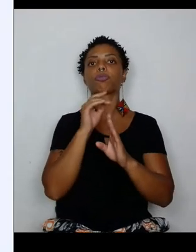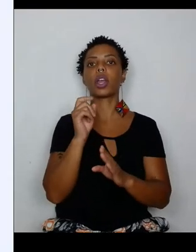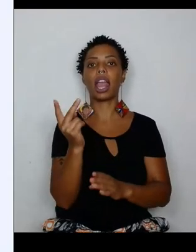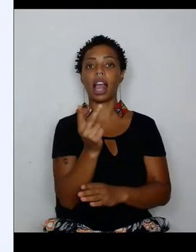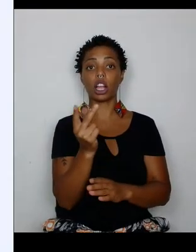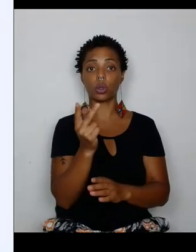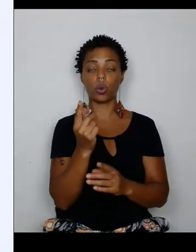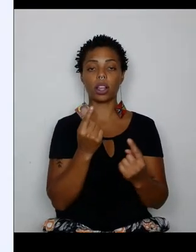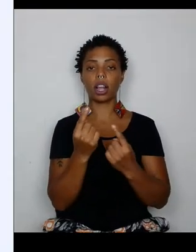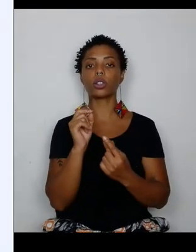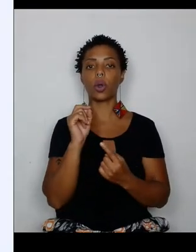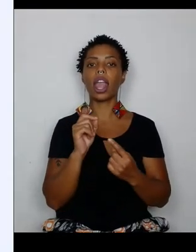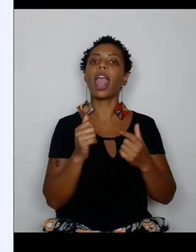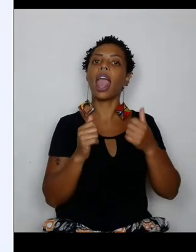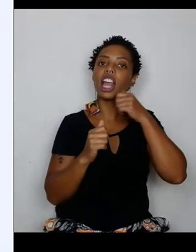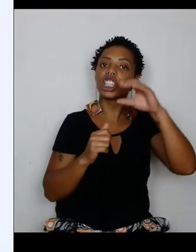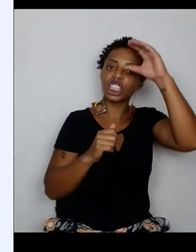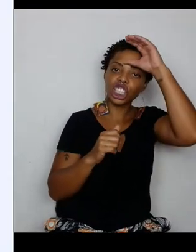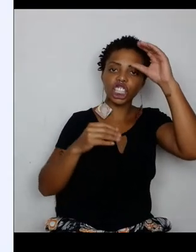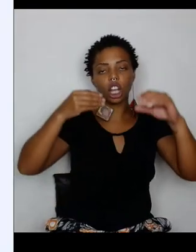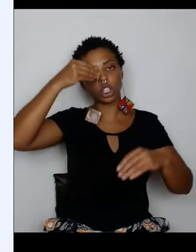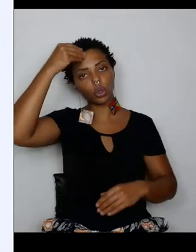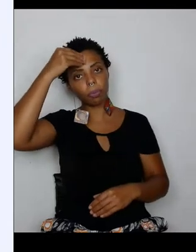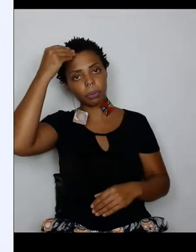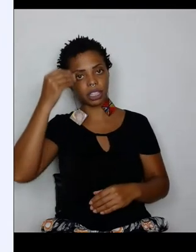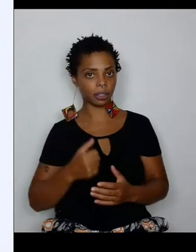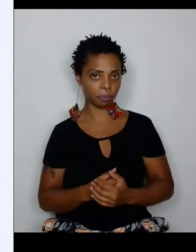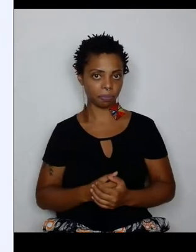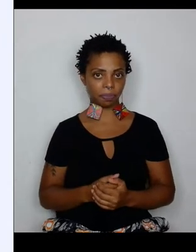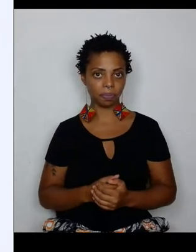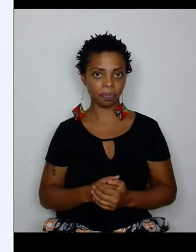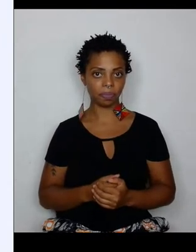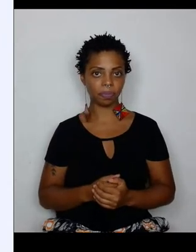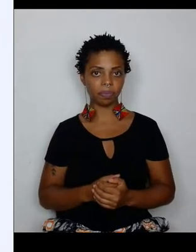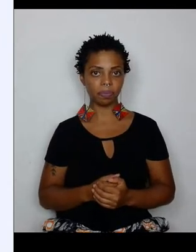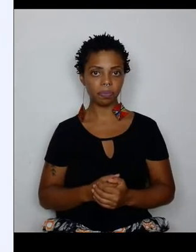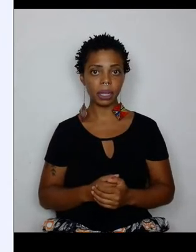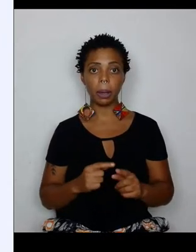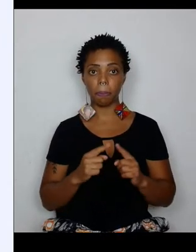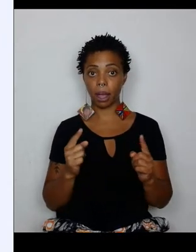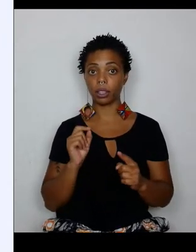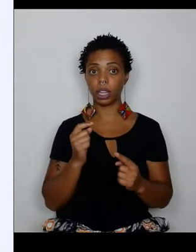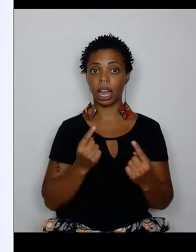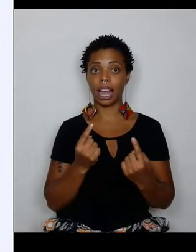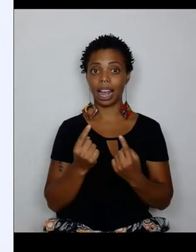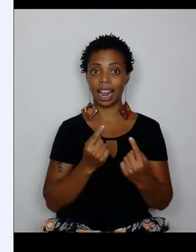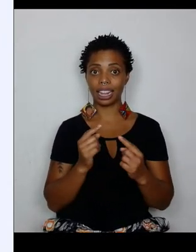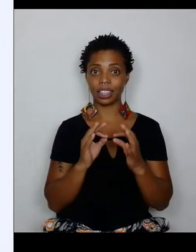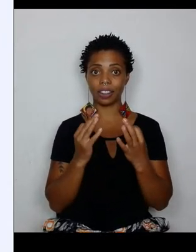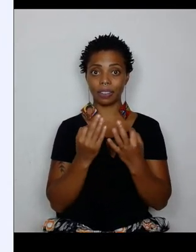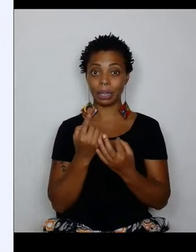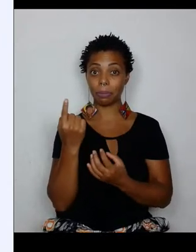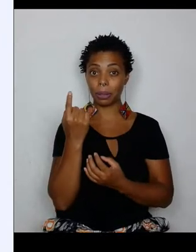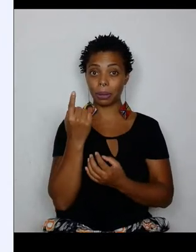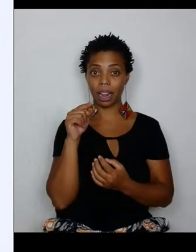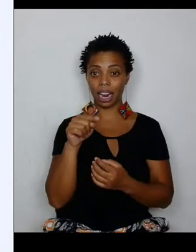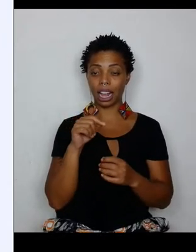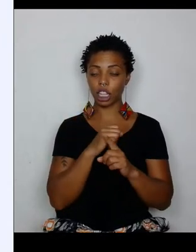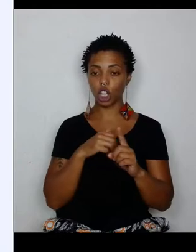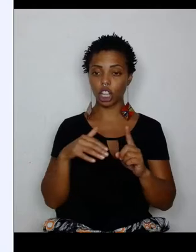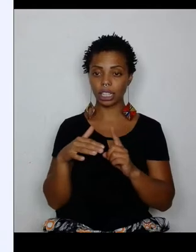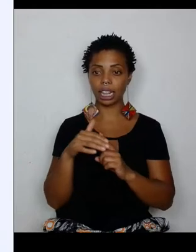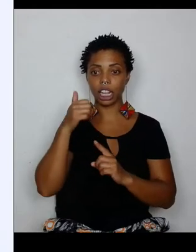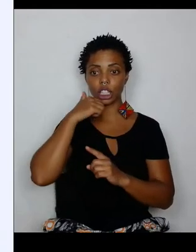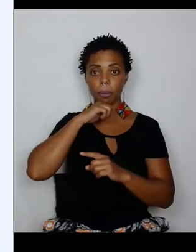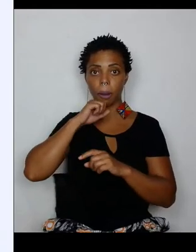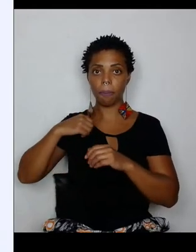niece reminding us that the primary family relationship in matrilineal societies was between sisters and brothers who